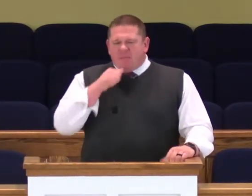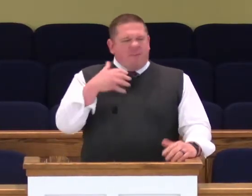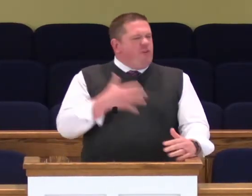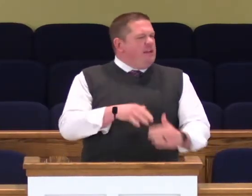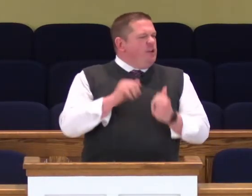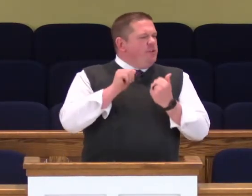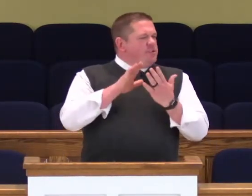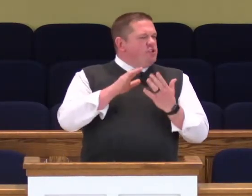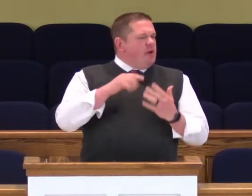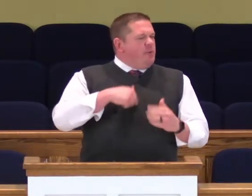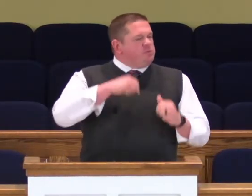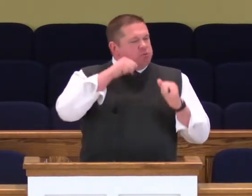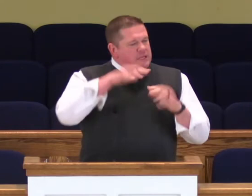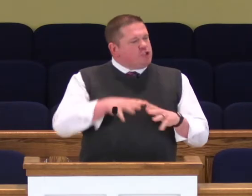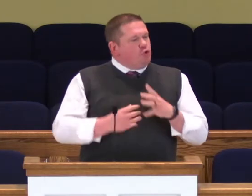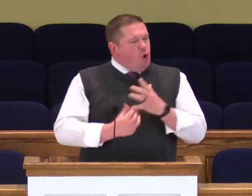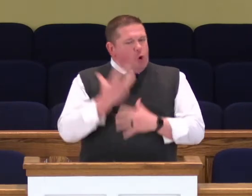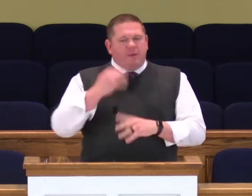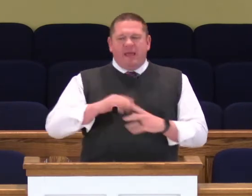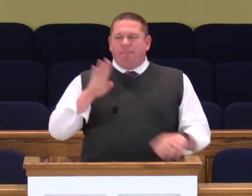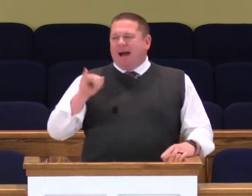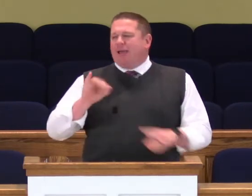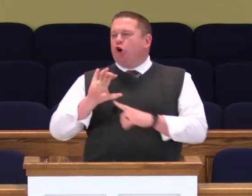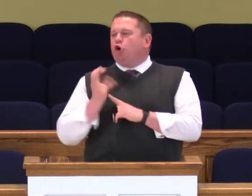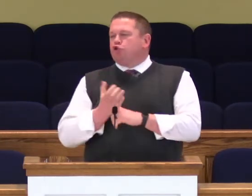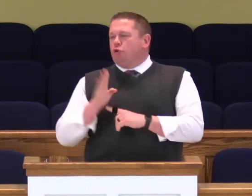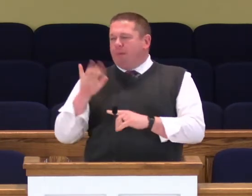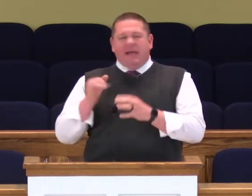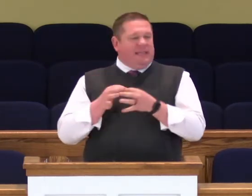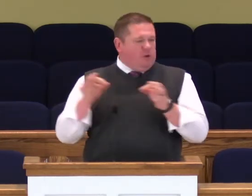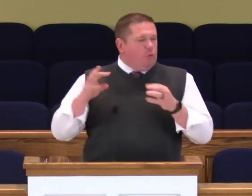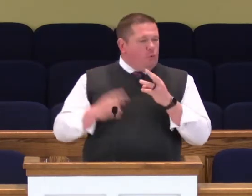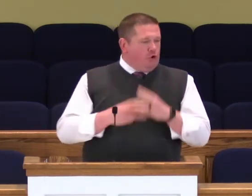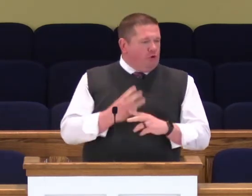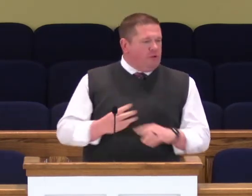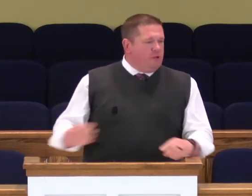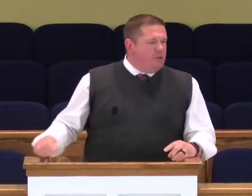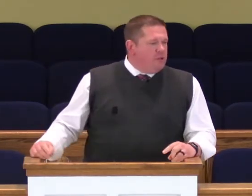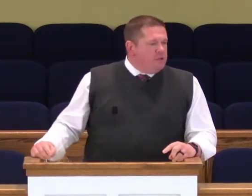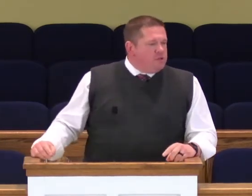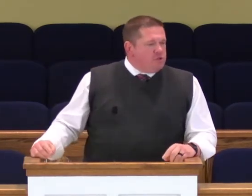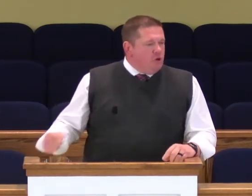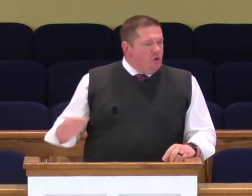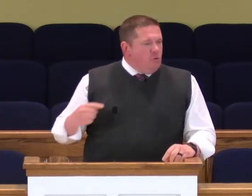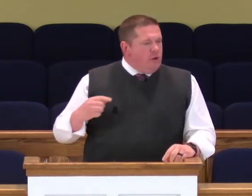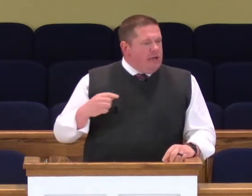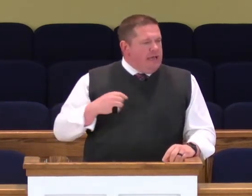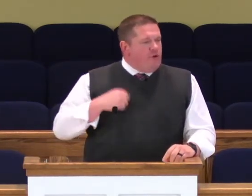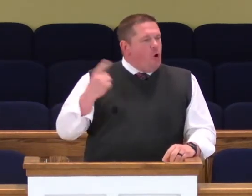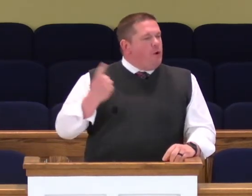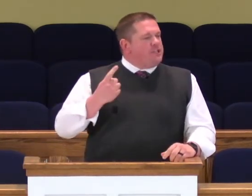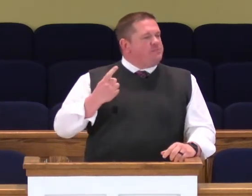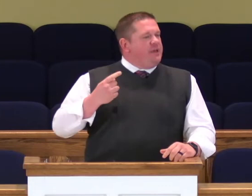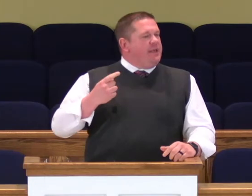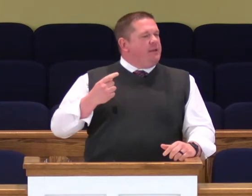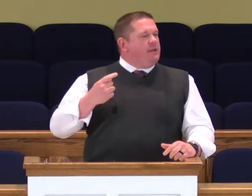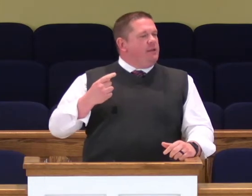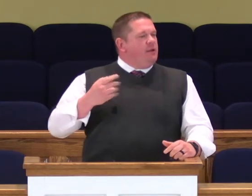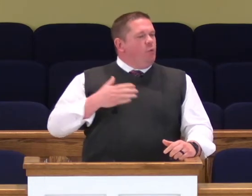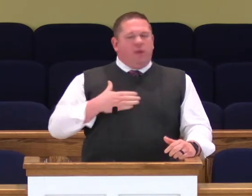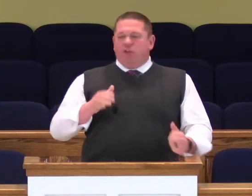I'm not afraid to deal with this issue. I was blessed to grow up in a bicultural, bilingual world. So I have always